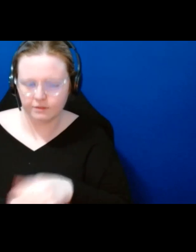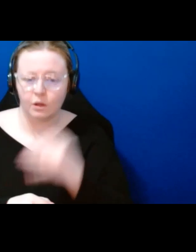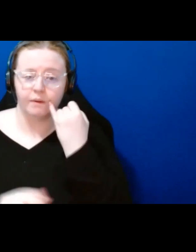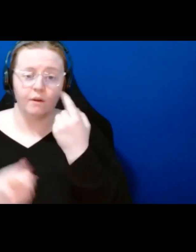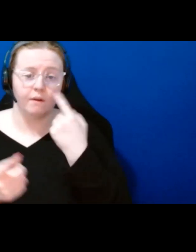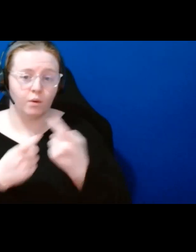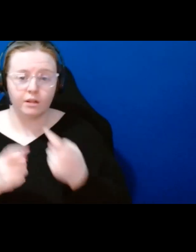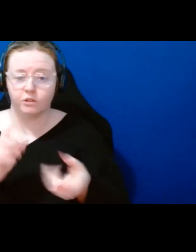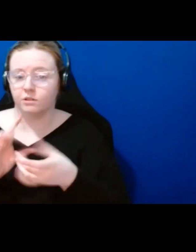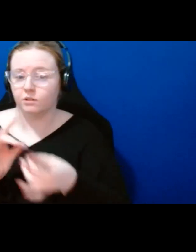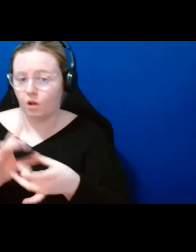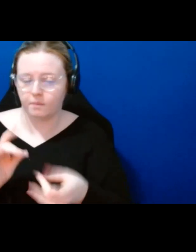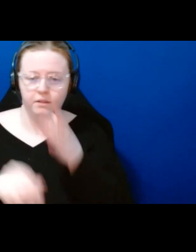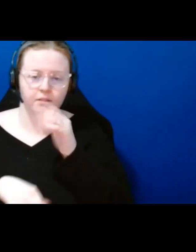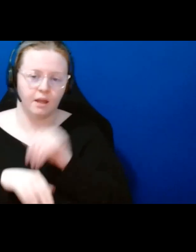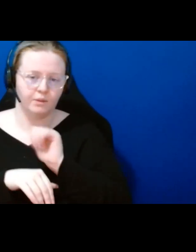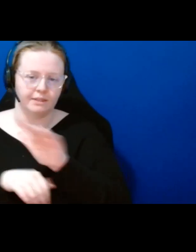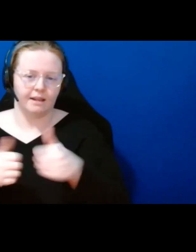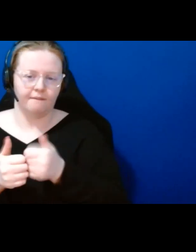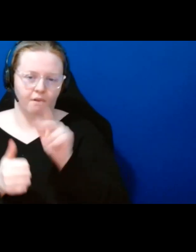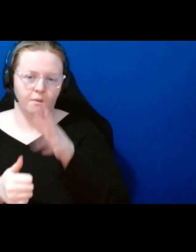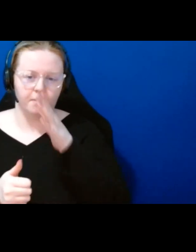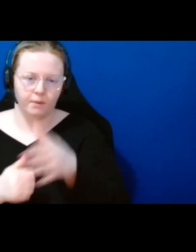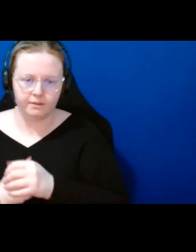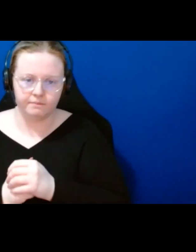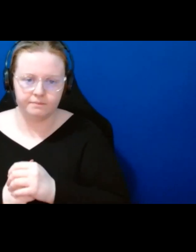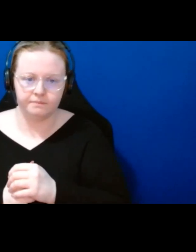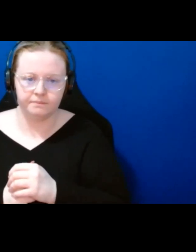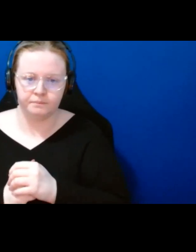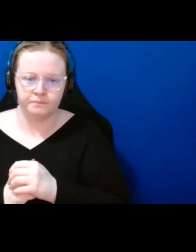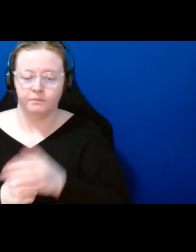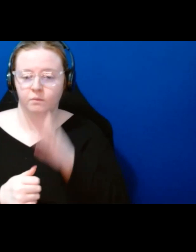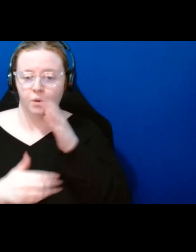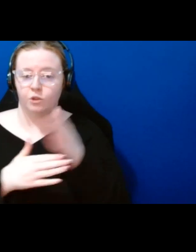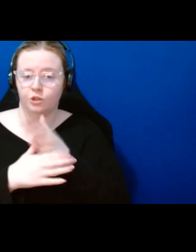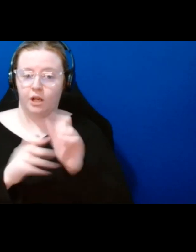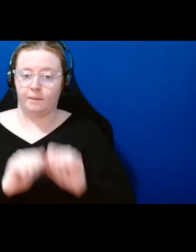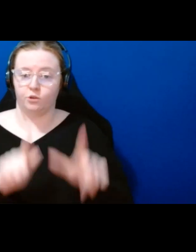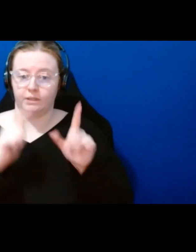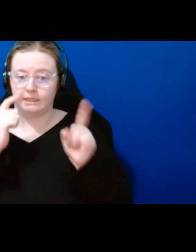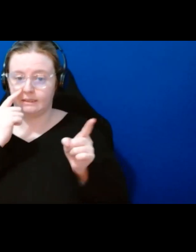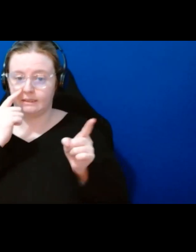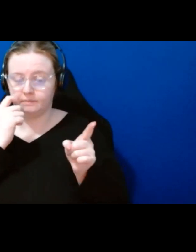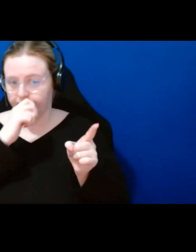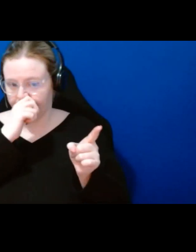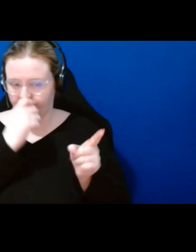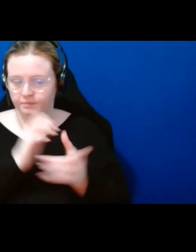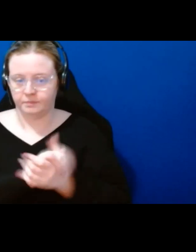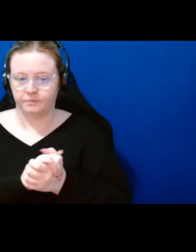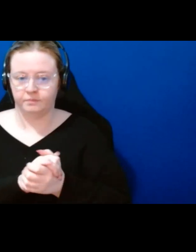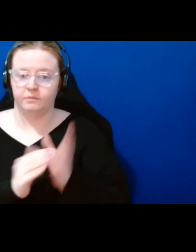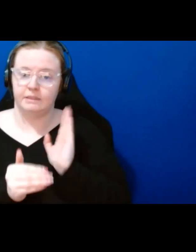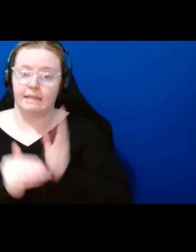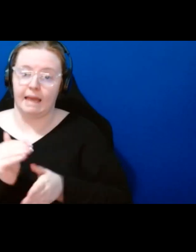comments there, I will send those in a follow-up. So I'm actually going to just share my screen to end